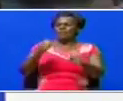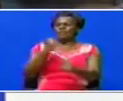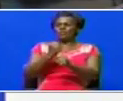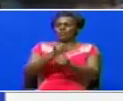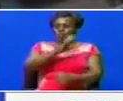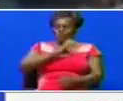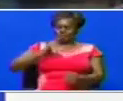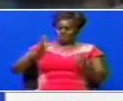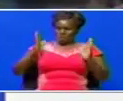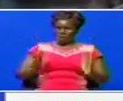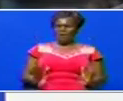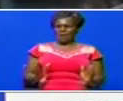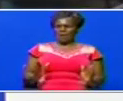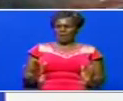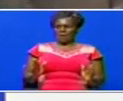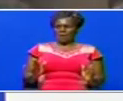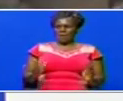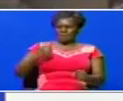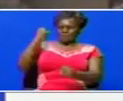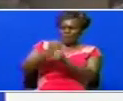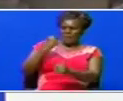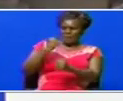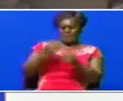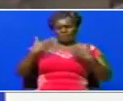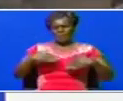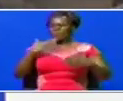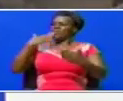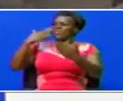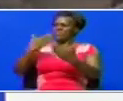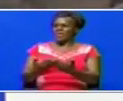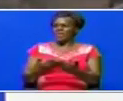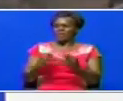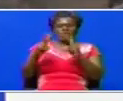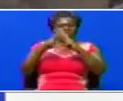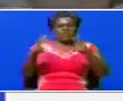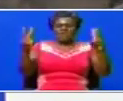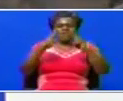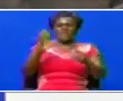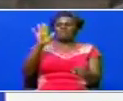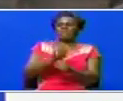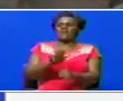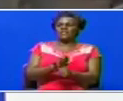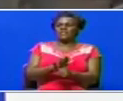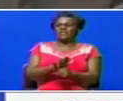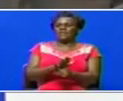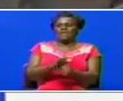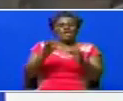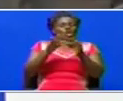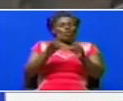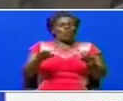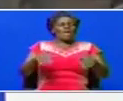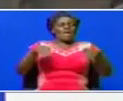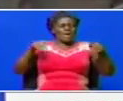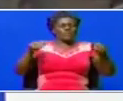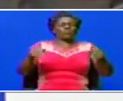commissioners, to the staff, thank you very, very, very much. It's been a long wait,